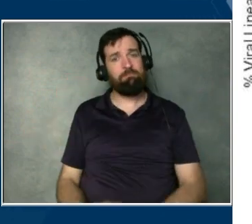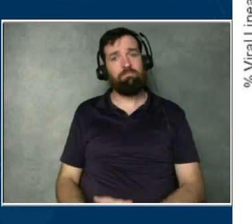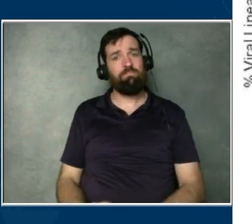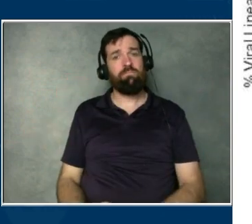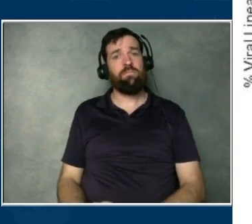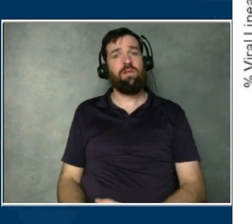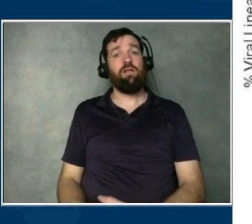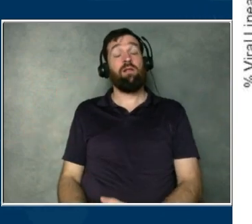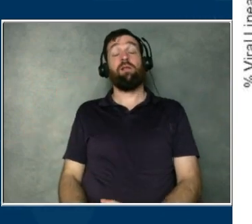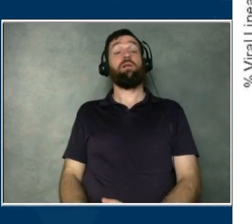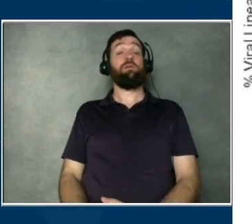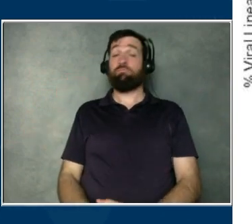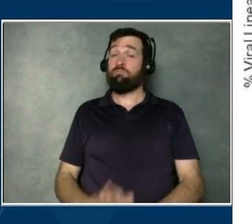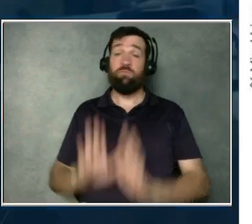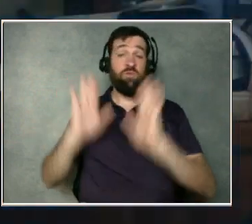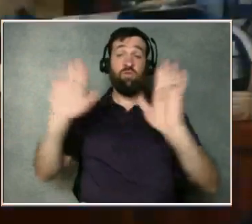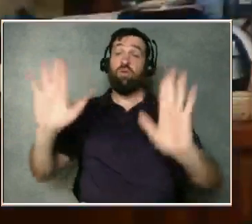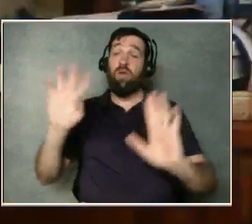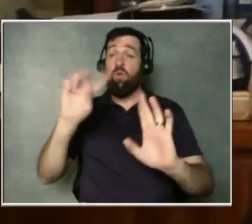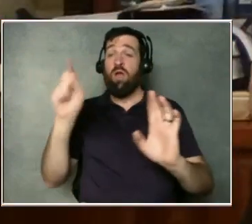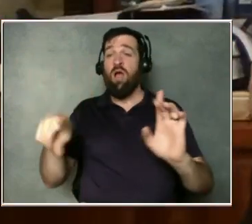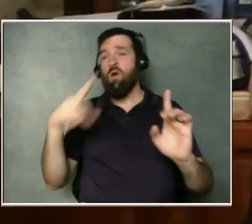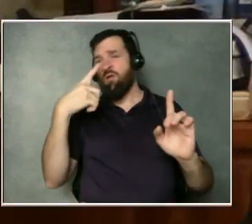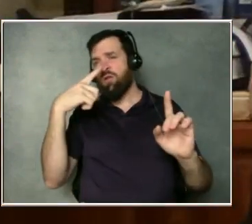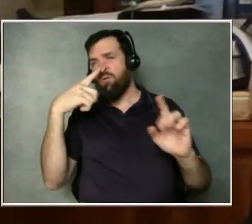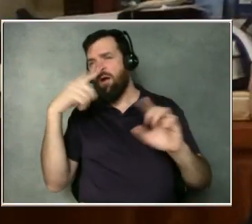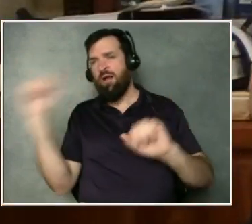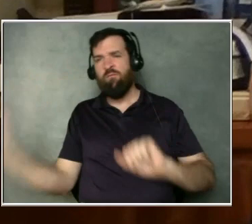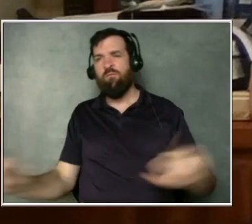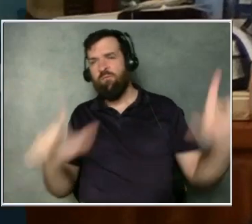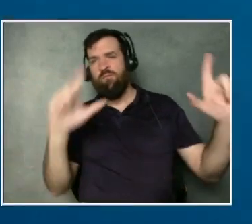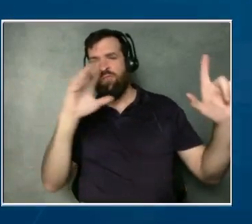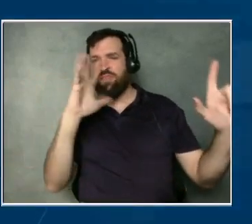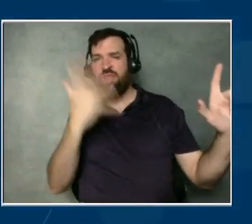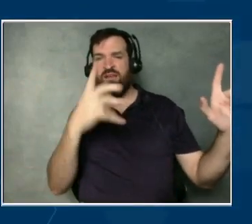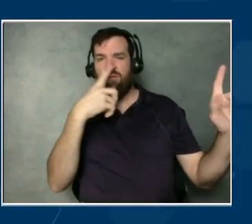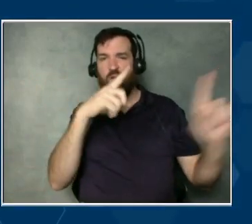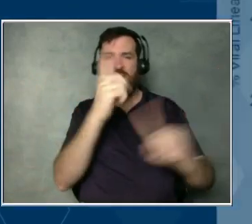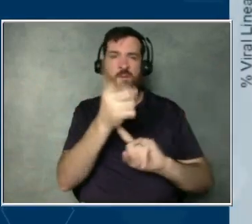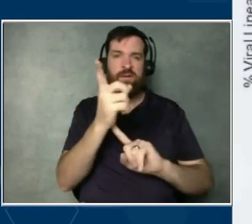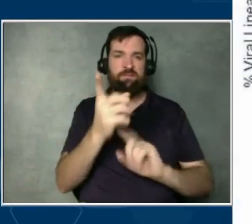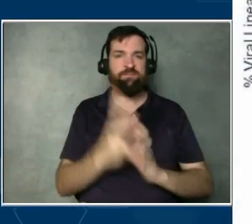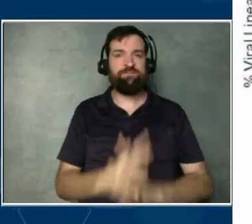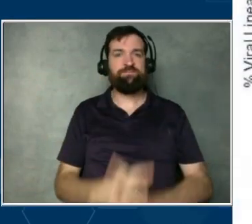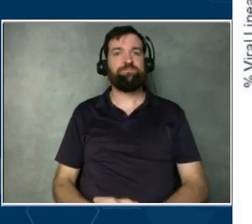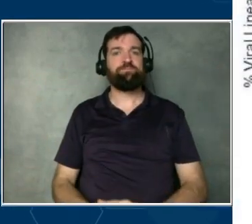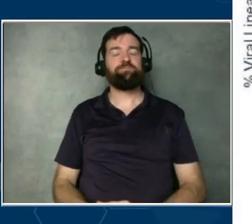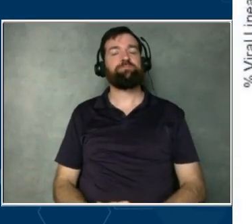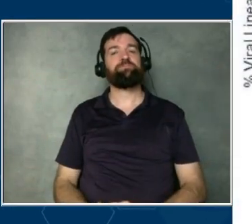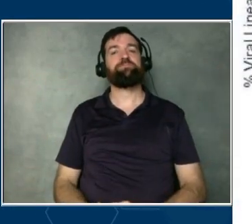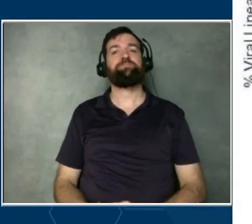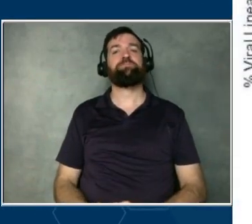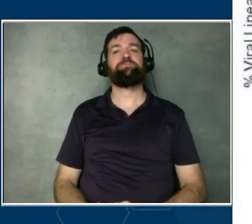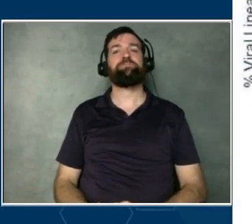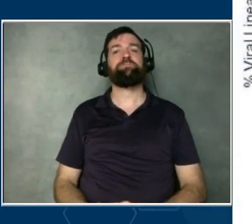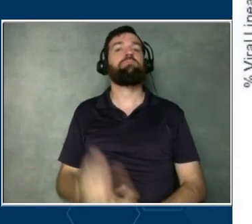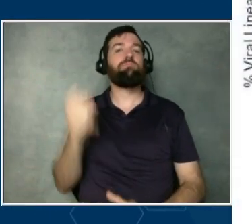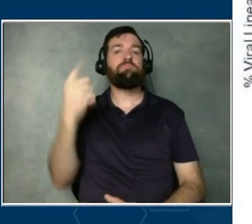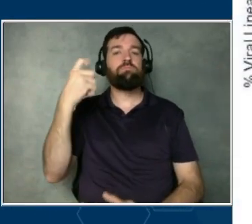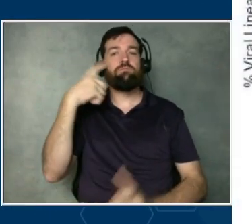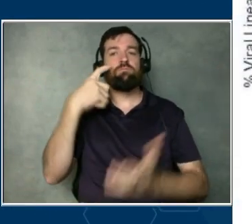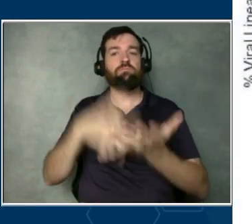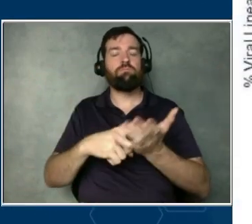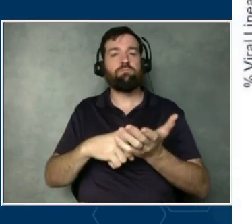Yeah, that's a great question. If we can just leave that graph up for a moment. The issue, as you can see, is that